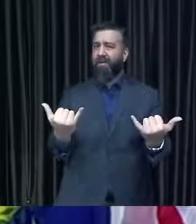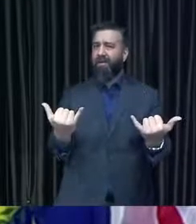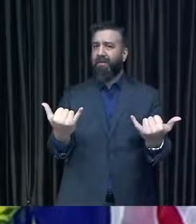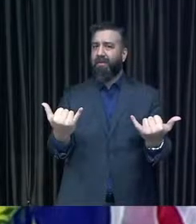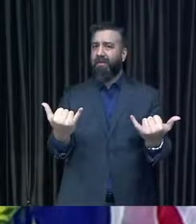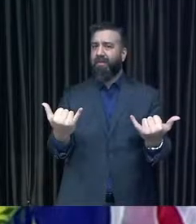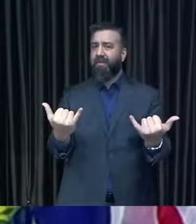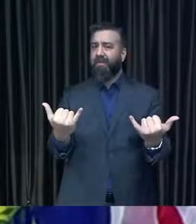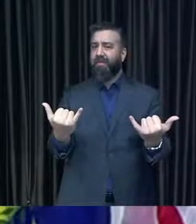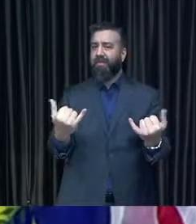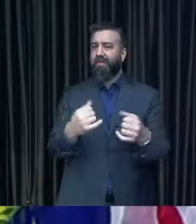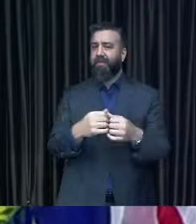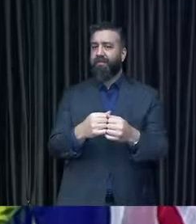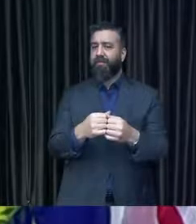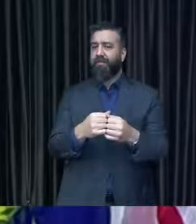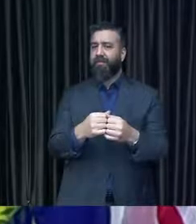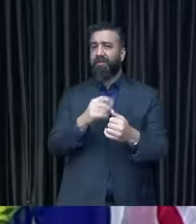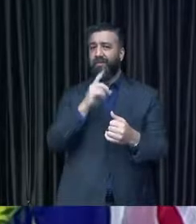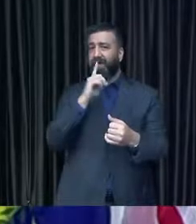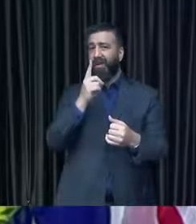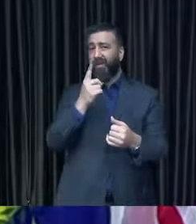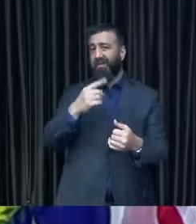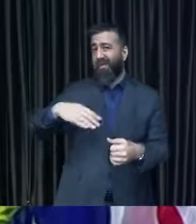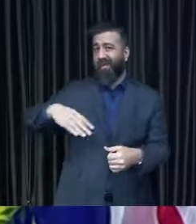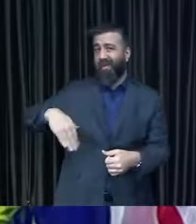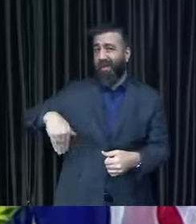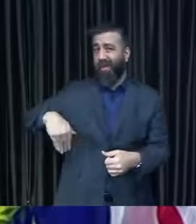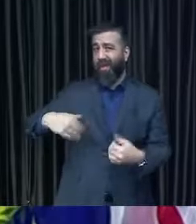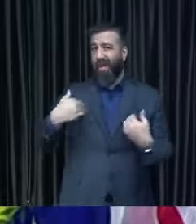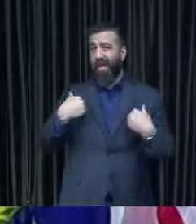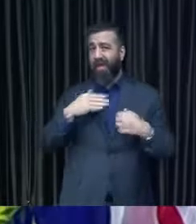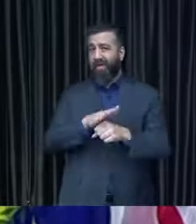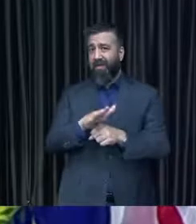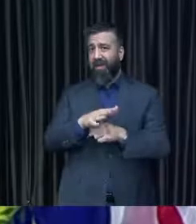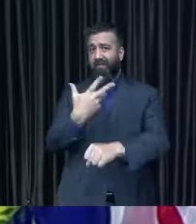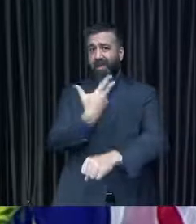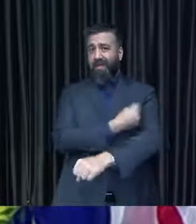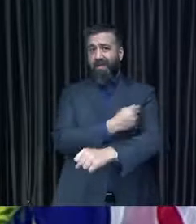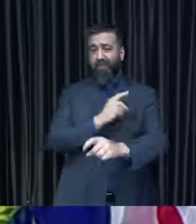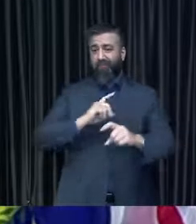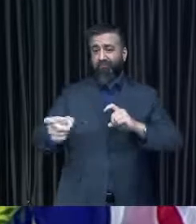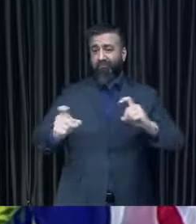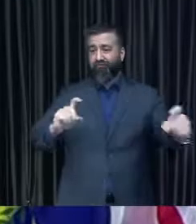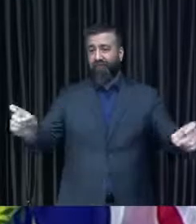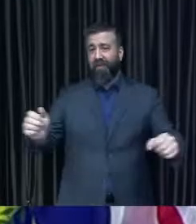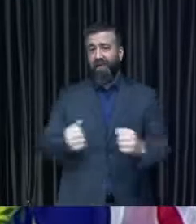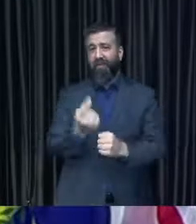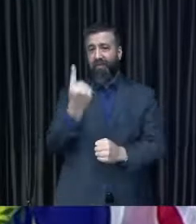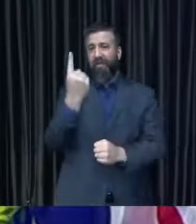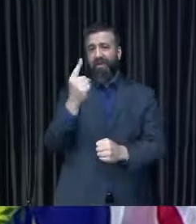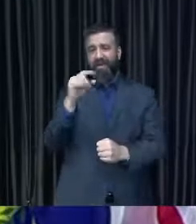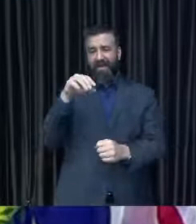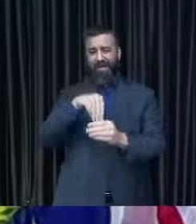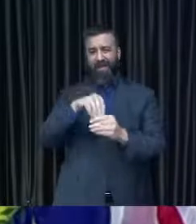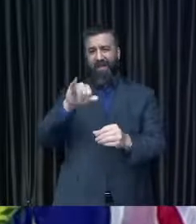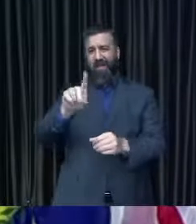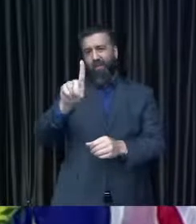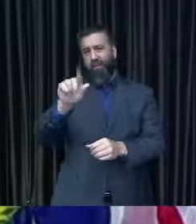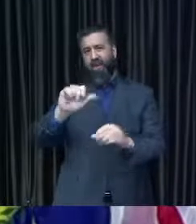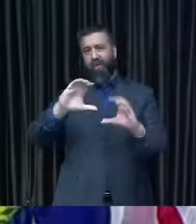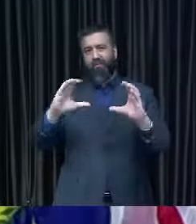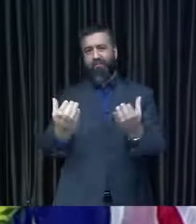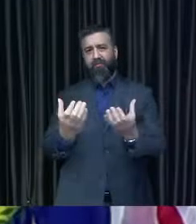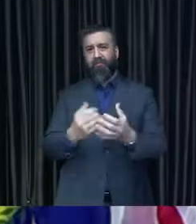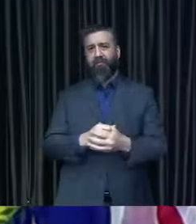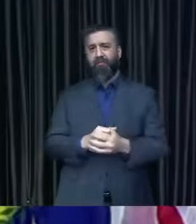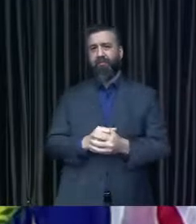have accepted it when we haven't yet had enough vaccine to give it to everyone who falls into that category.